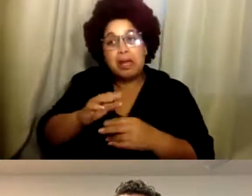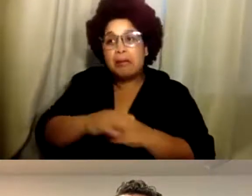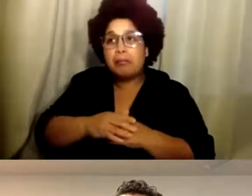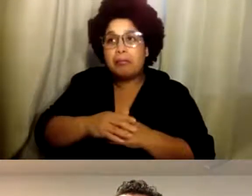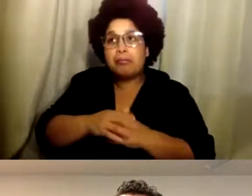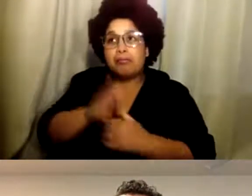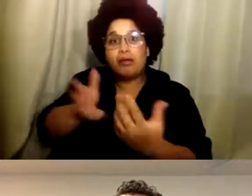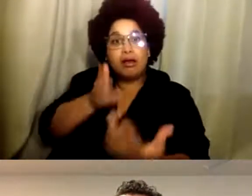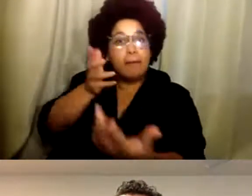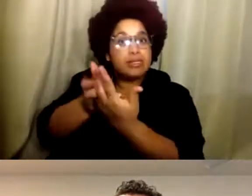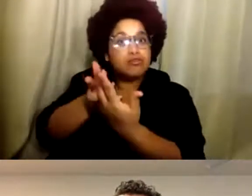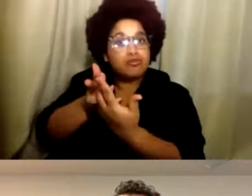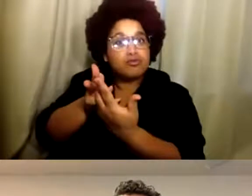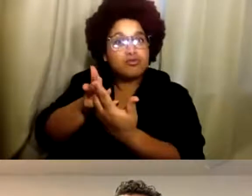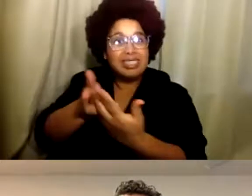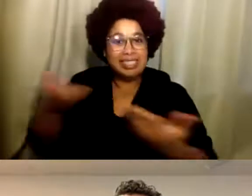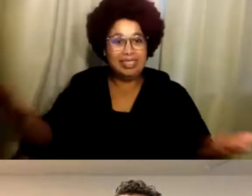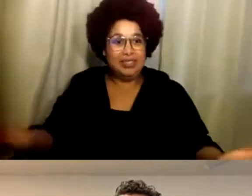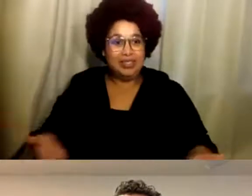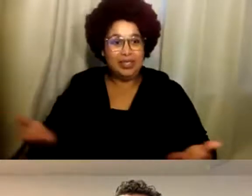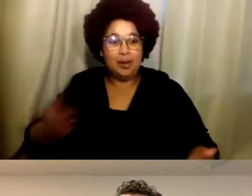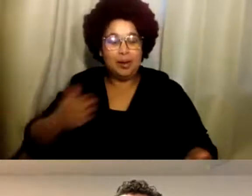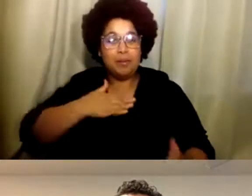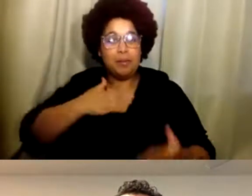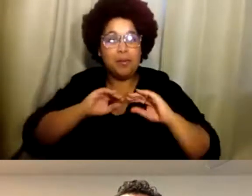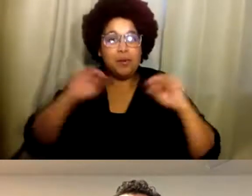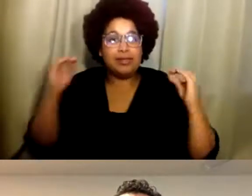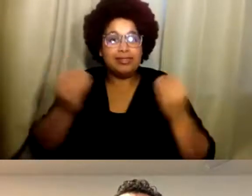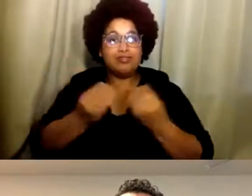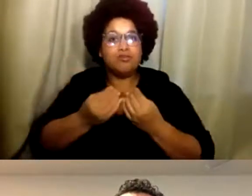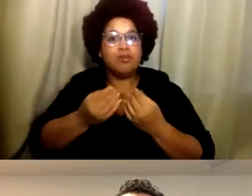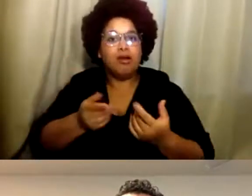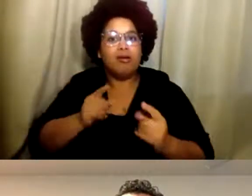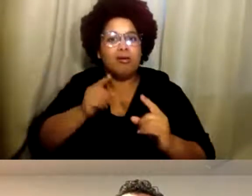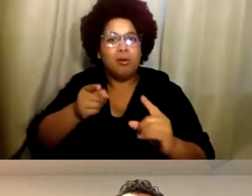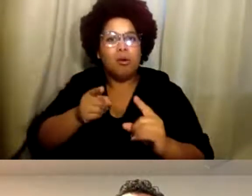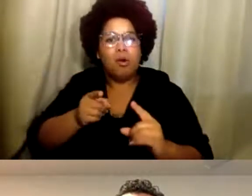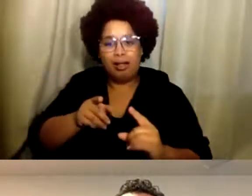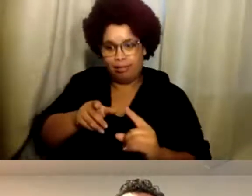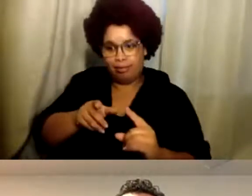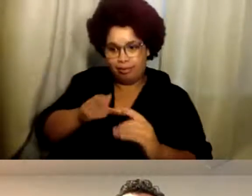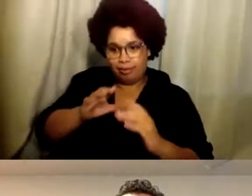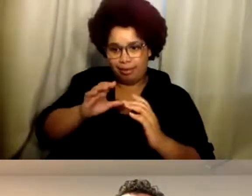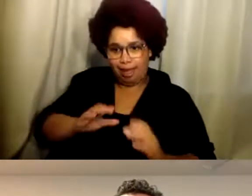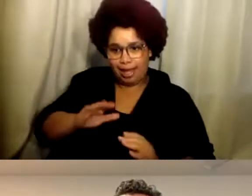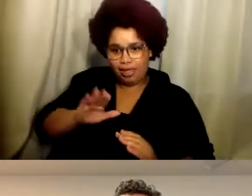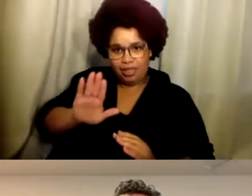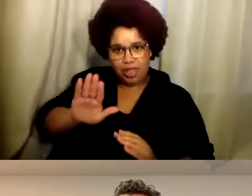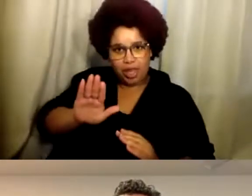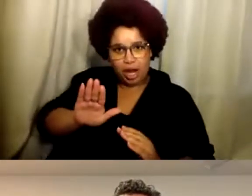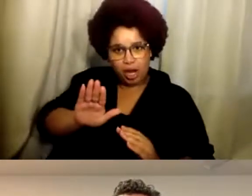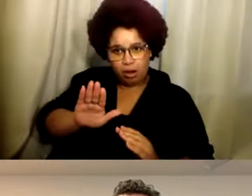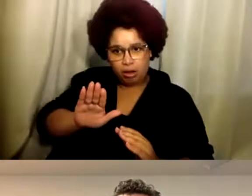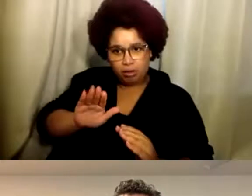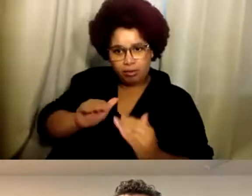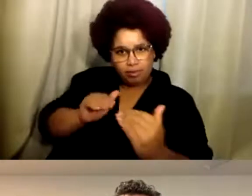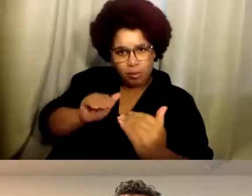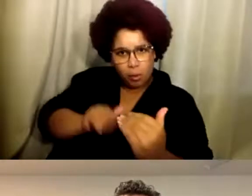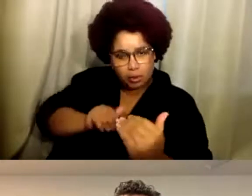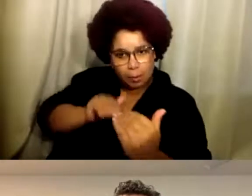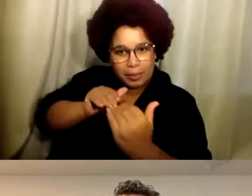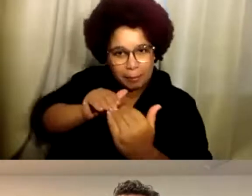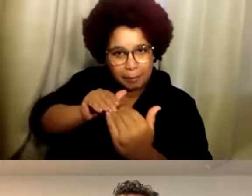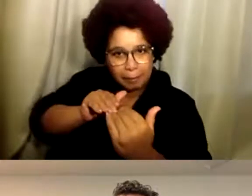and we here at my organization strive to meet the clients where they are, because in the end, we want to